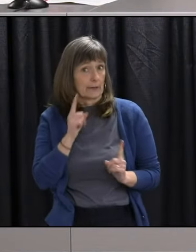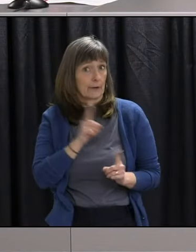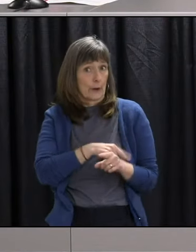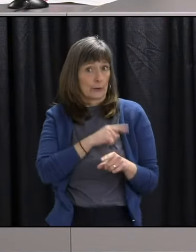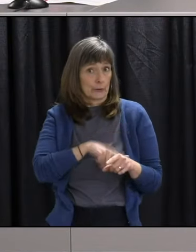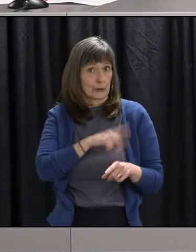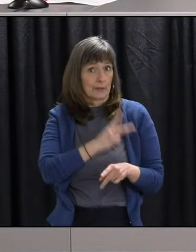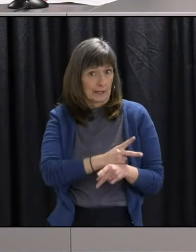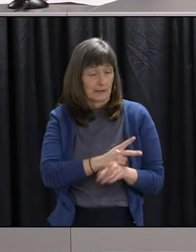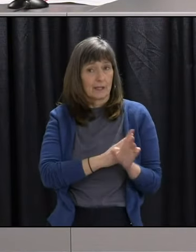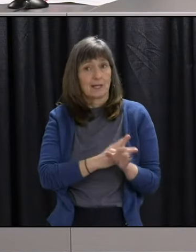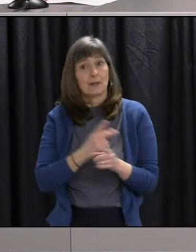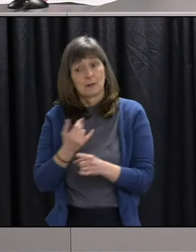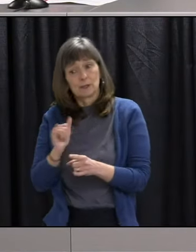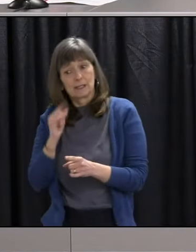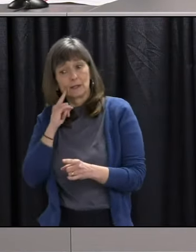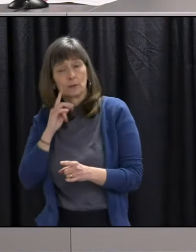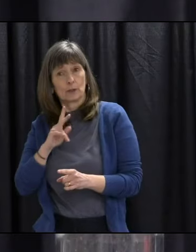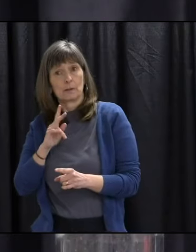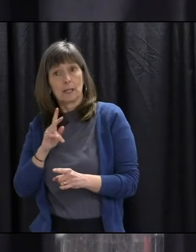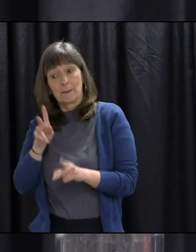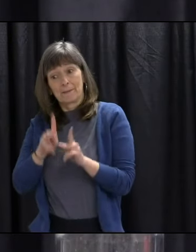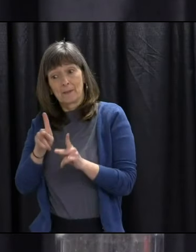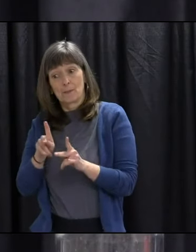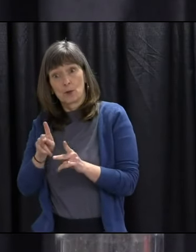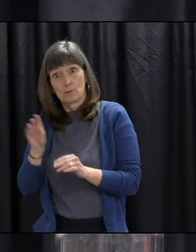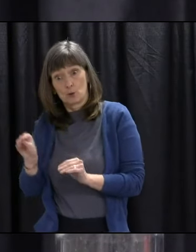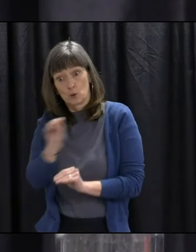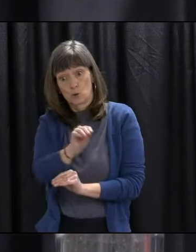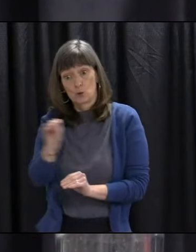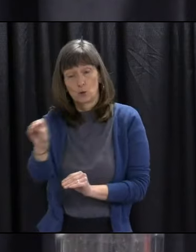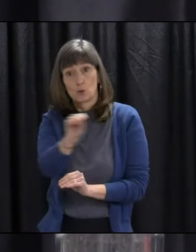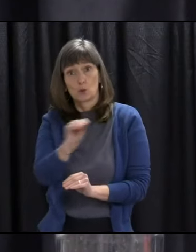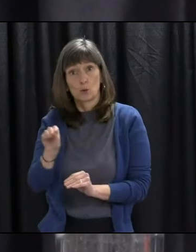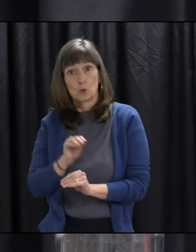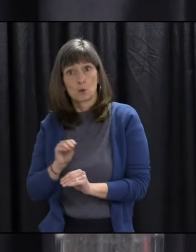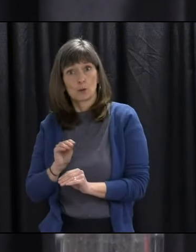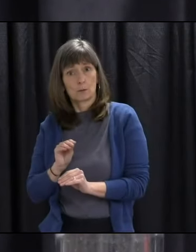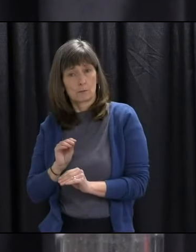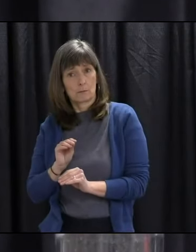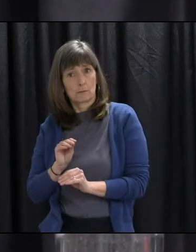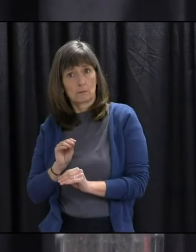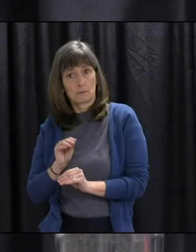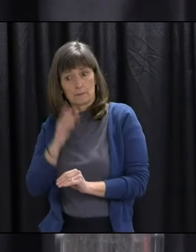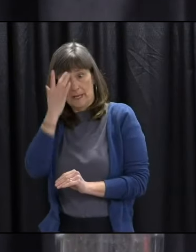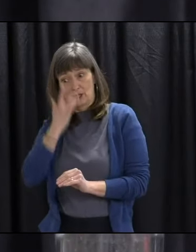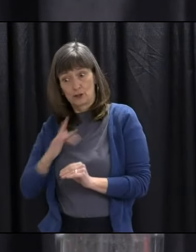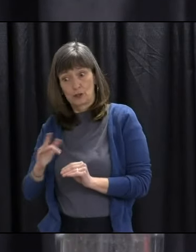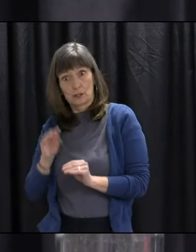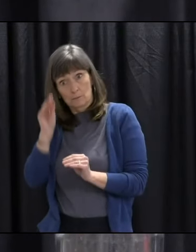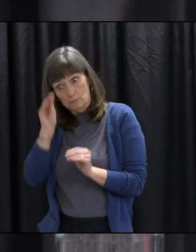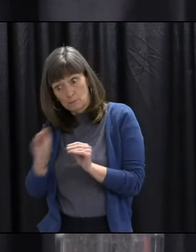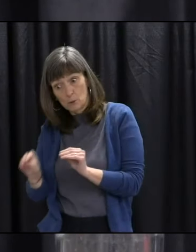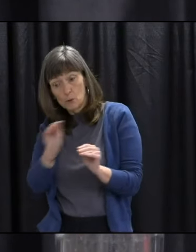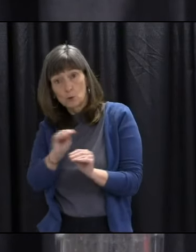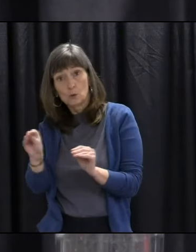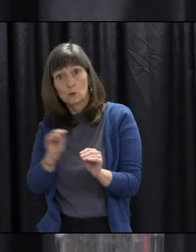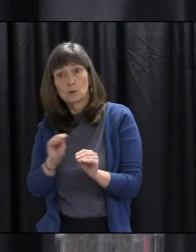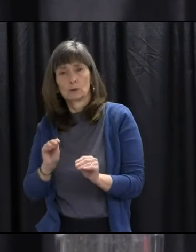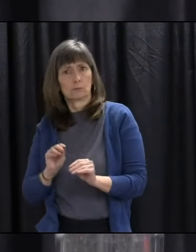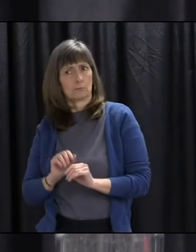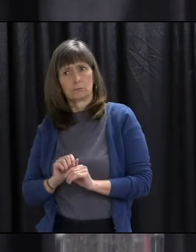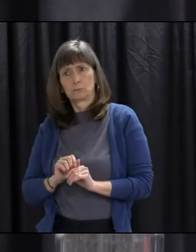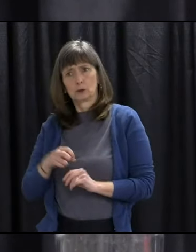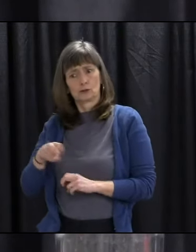residents between homes? It is not intended that residents would have to move. These are, after all, where people